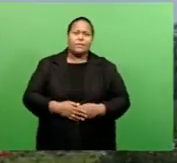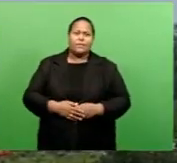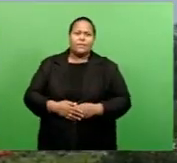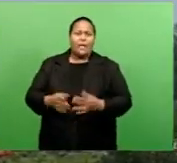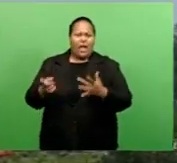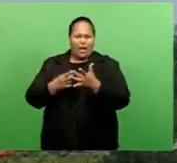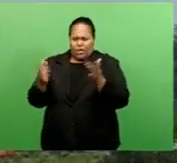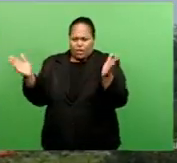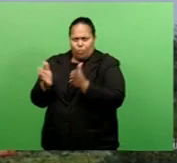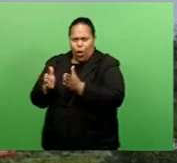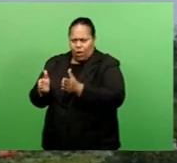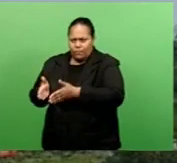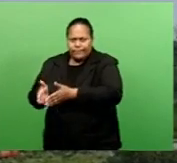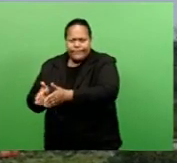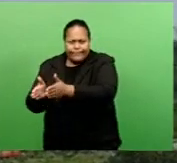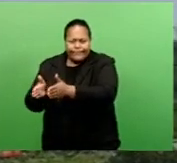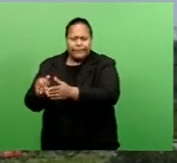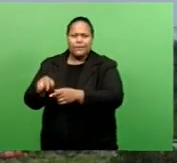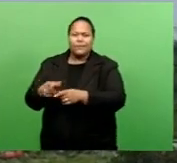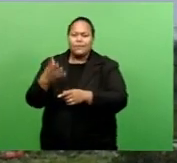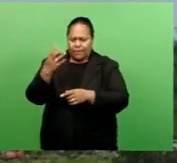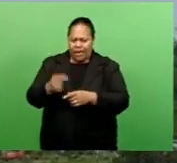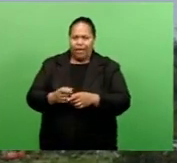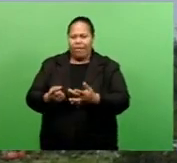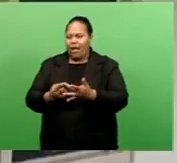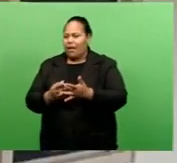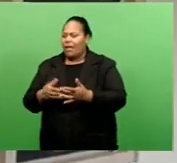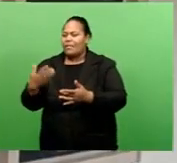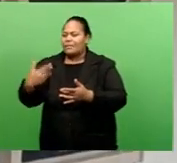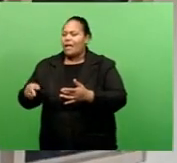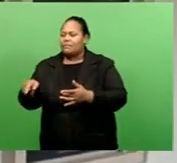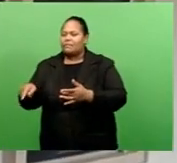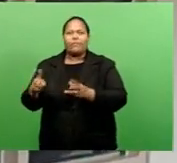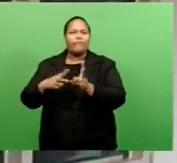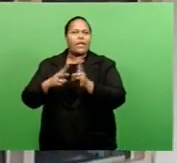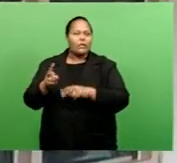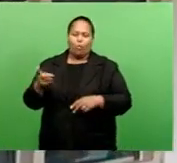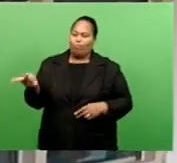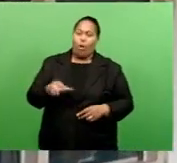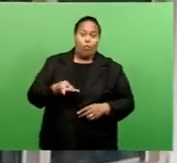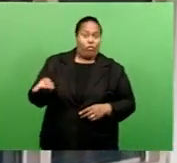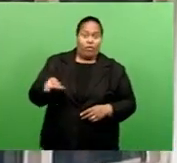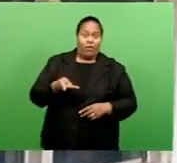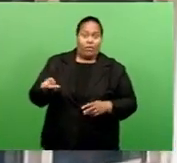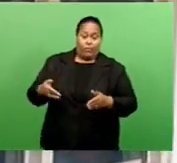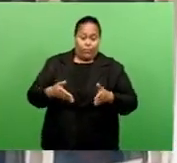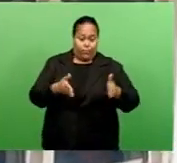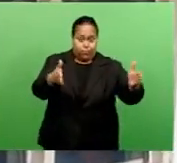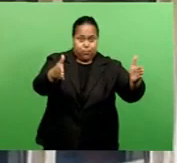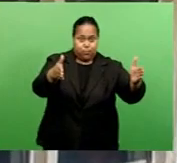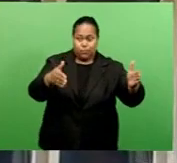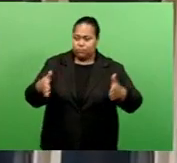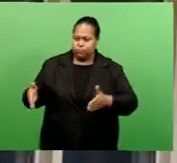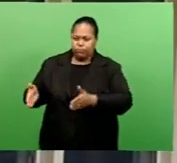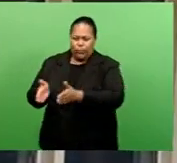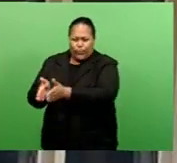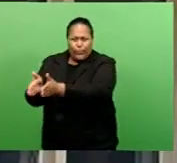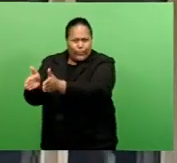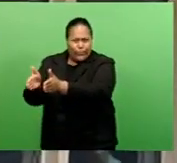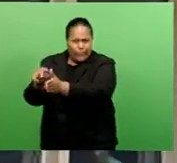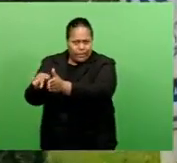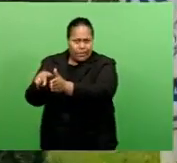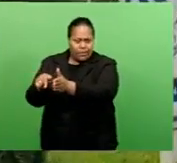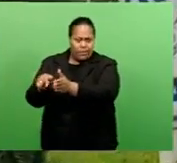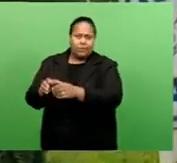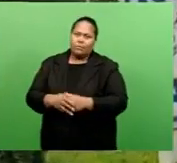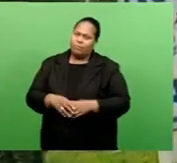that runs on the other side of the village. Both of these, the Waimanu River and